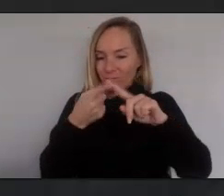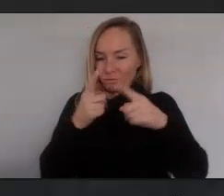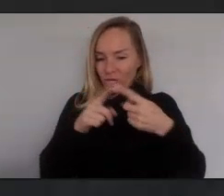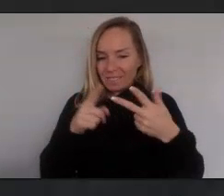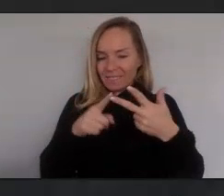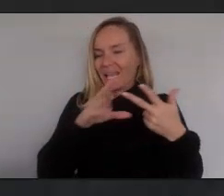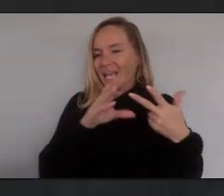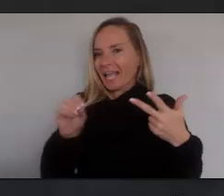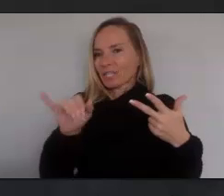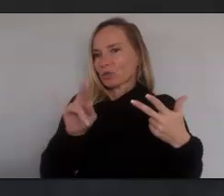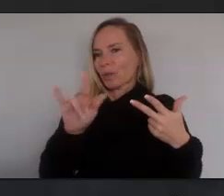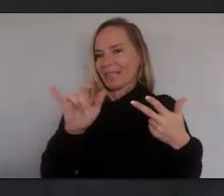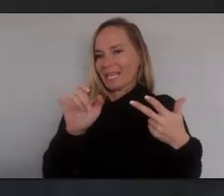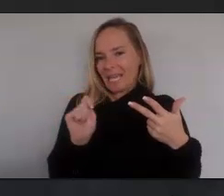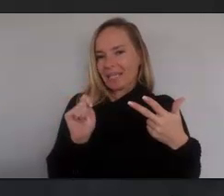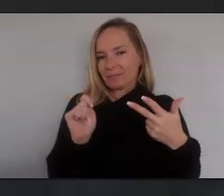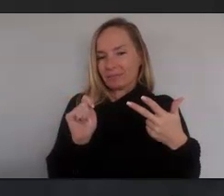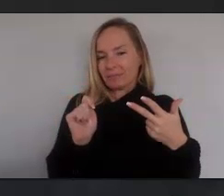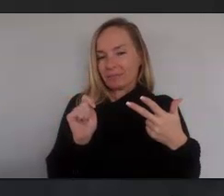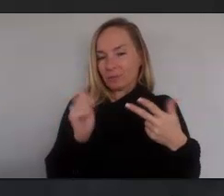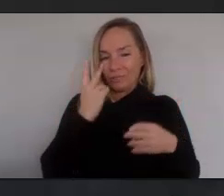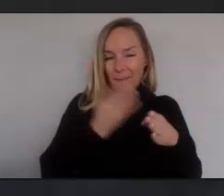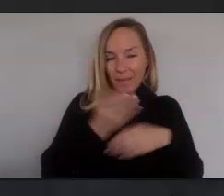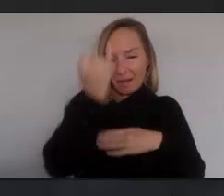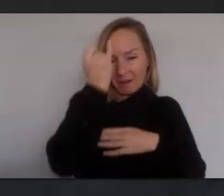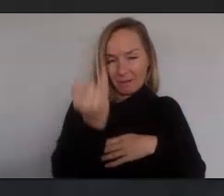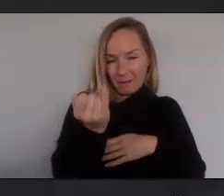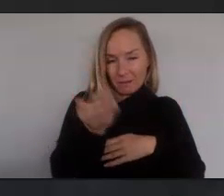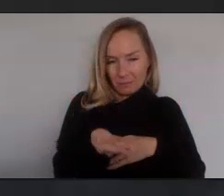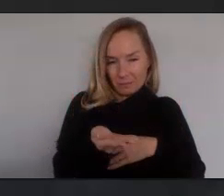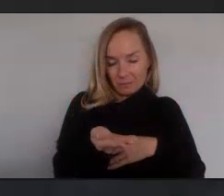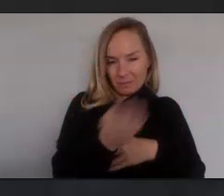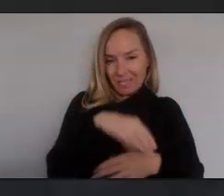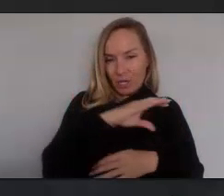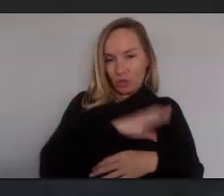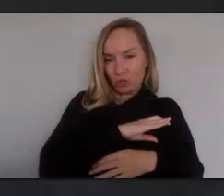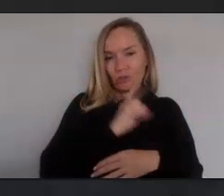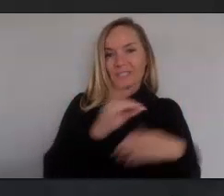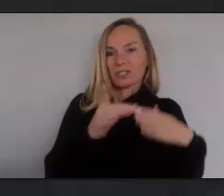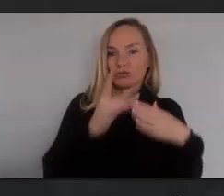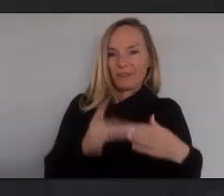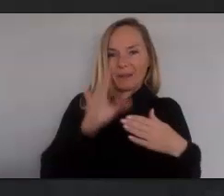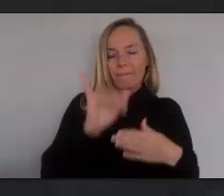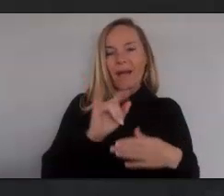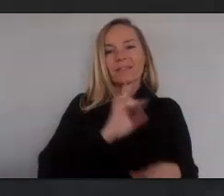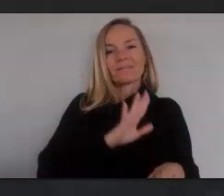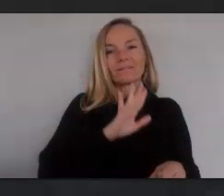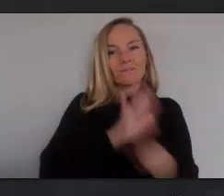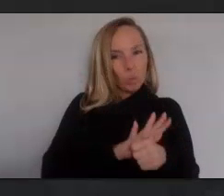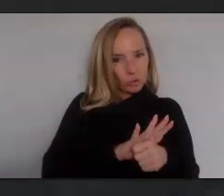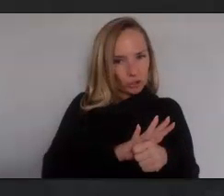and Juliet. The main idea of this thesis statement is that the character Romeo is driven by